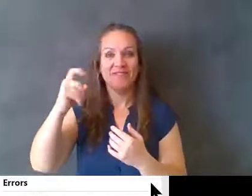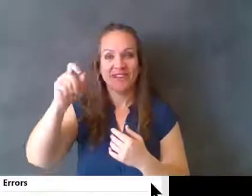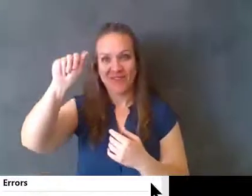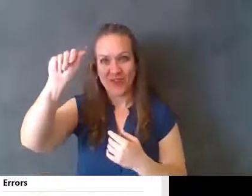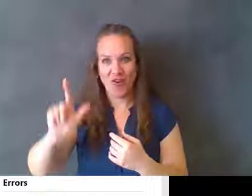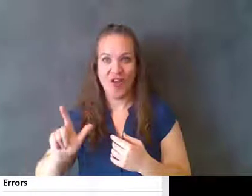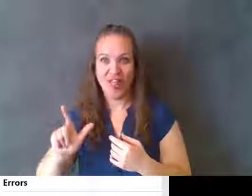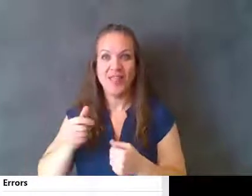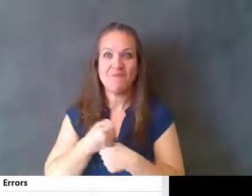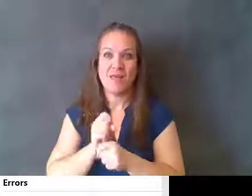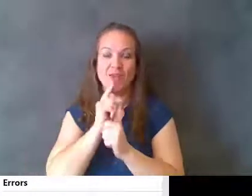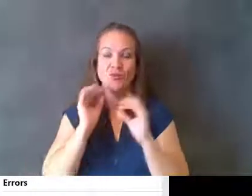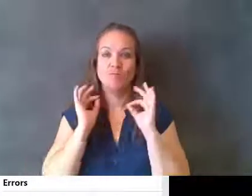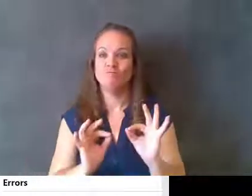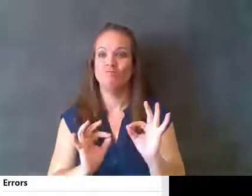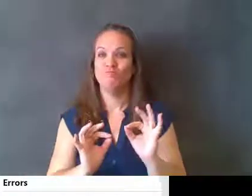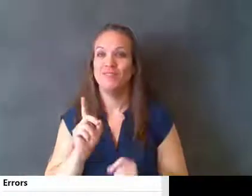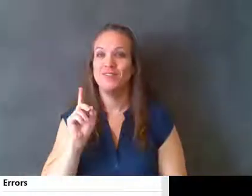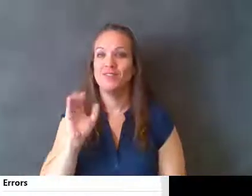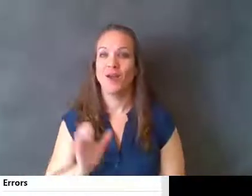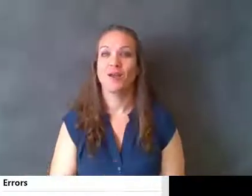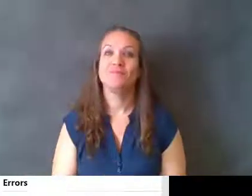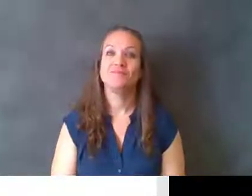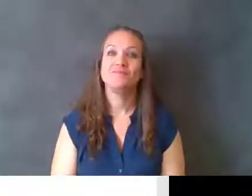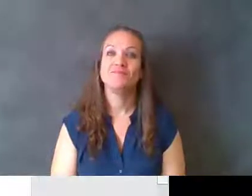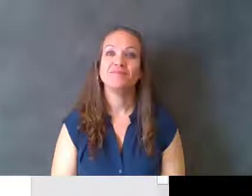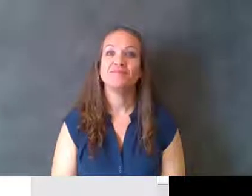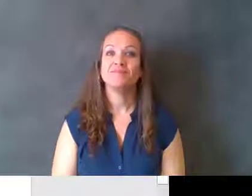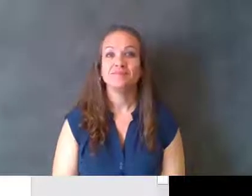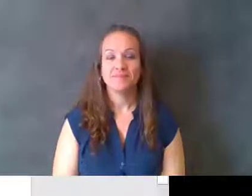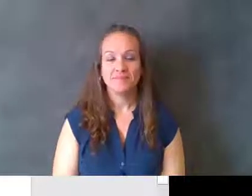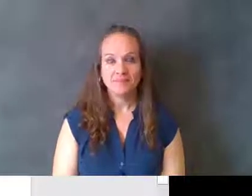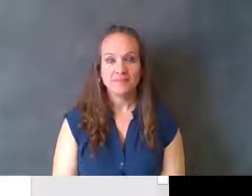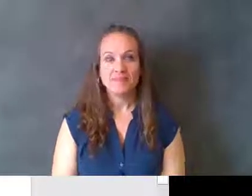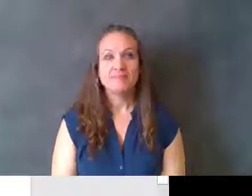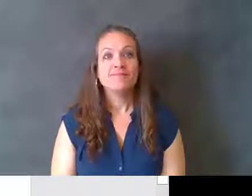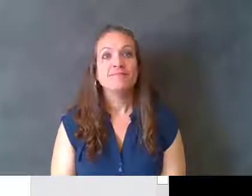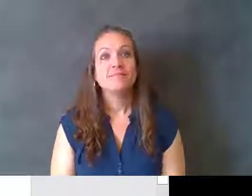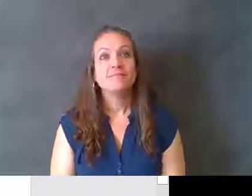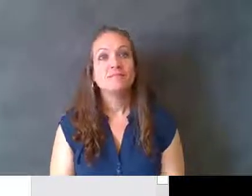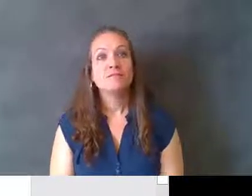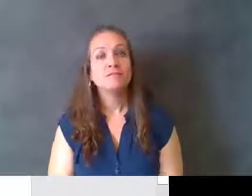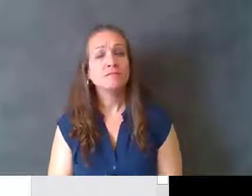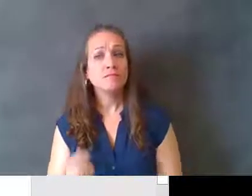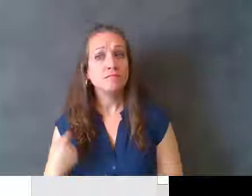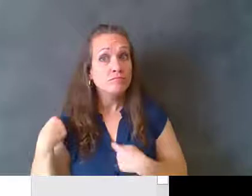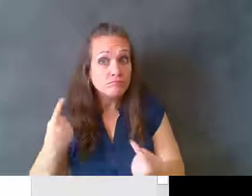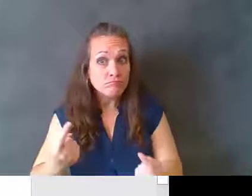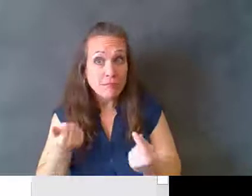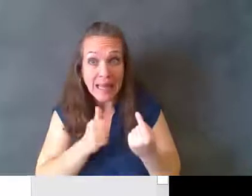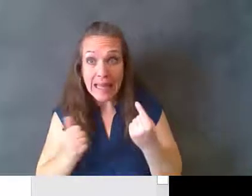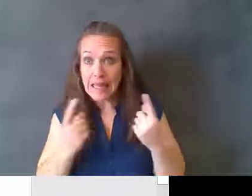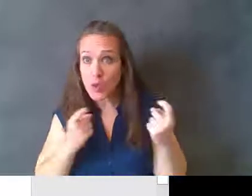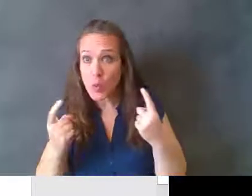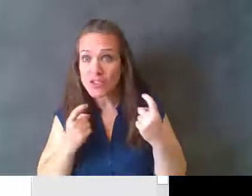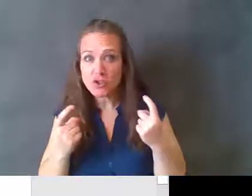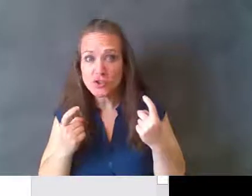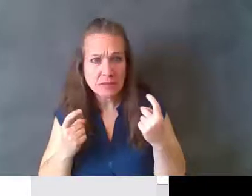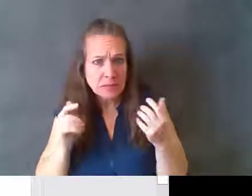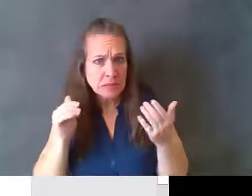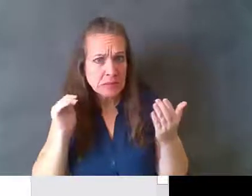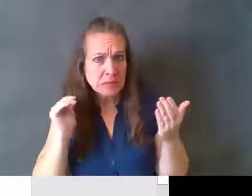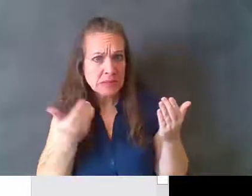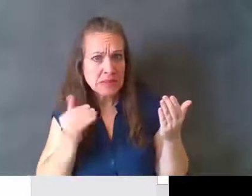document accessible. So I'm closing the accessibility checker. And do we have any questions right now? It doesn't seem like we have any